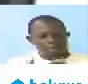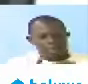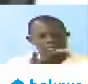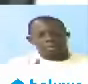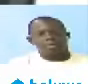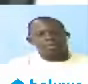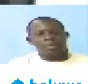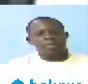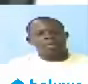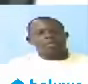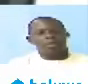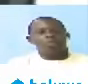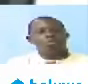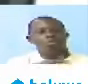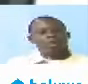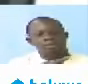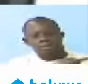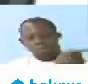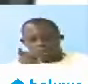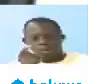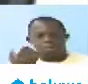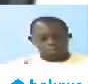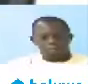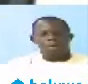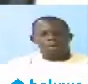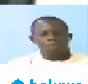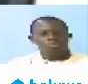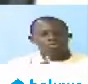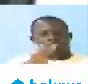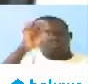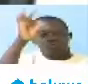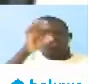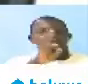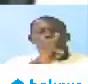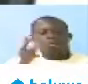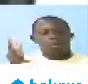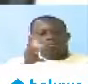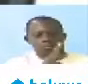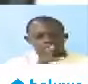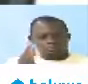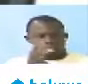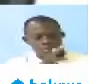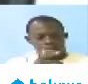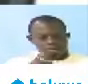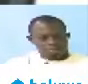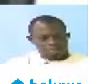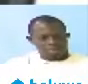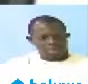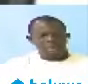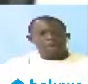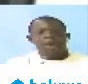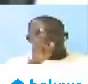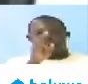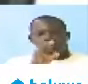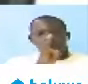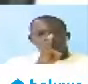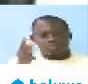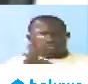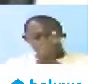body carol bondi. Between those people, I chose some bodyguards. So my body intela bodyguard zero. But